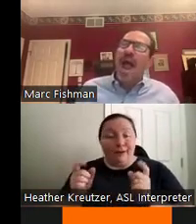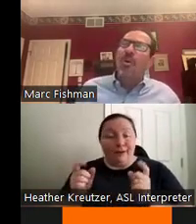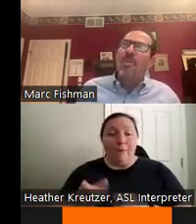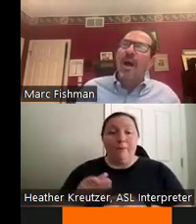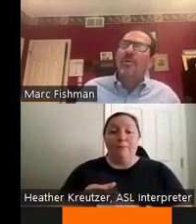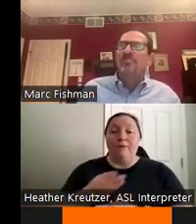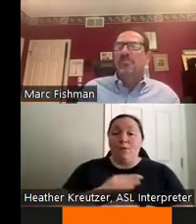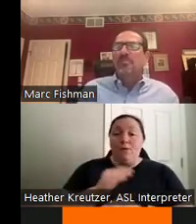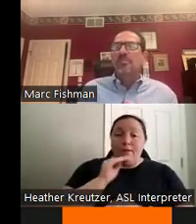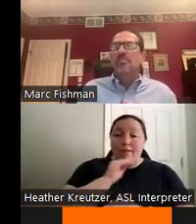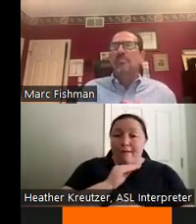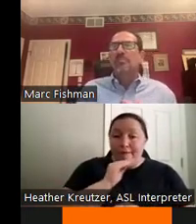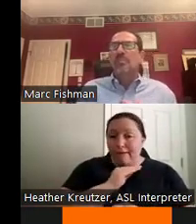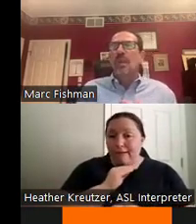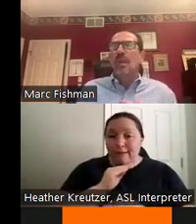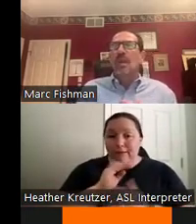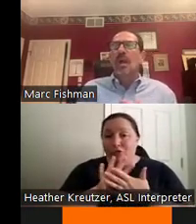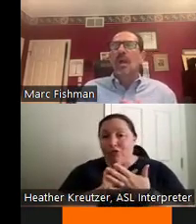Let's talk now about